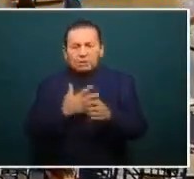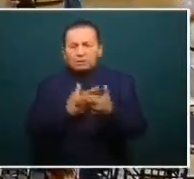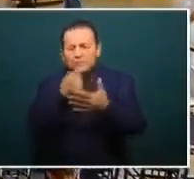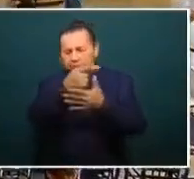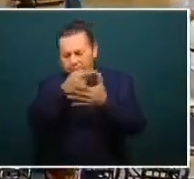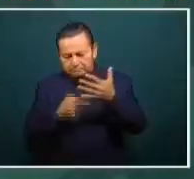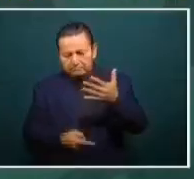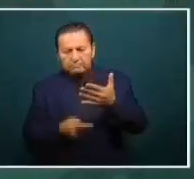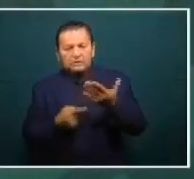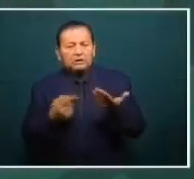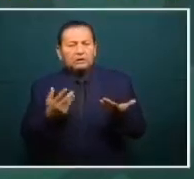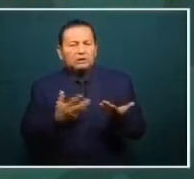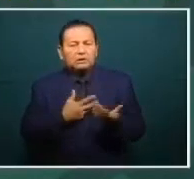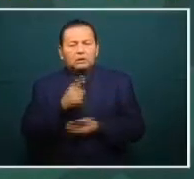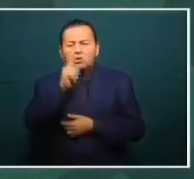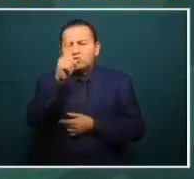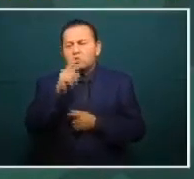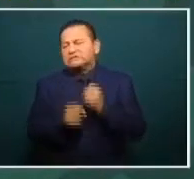Thursday in the morning,